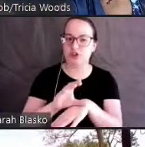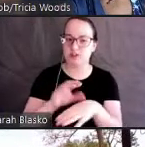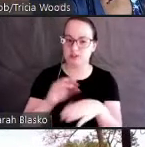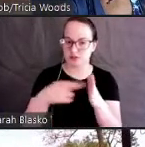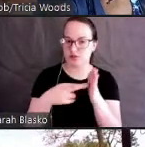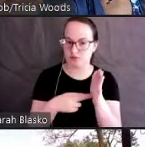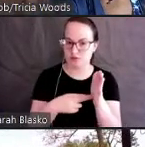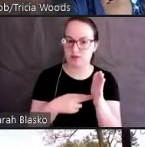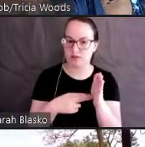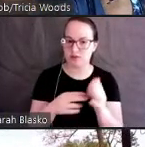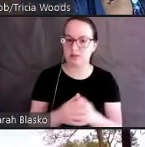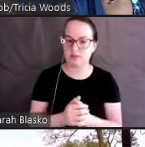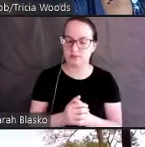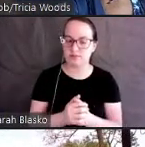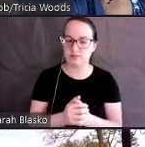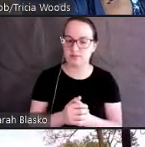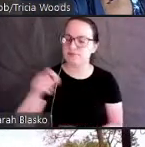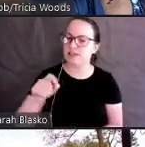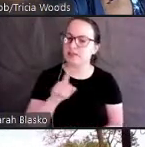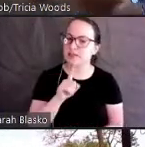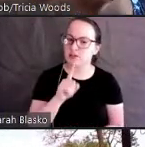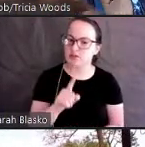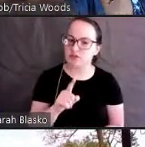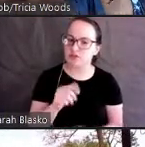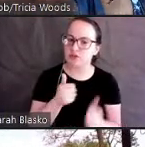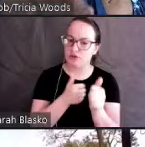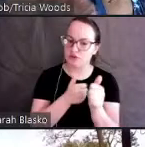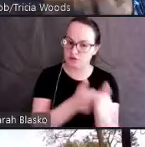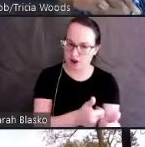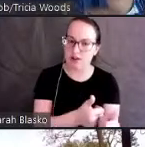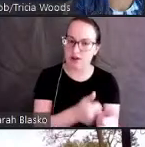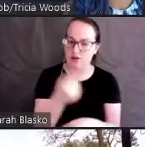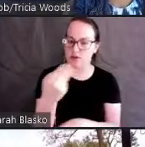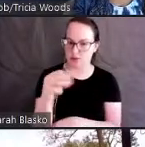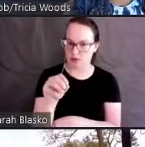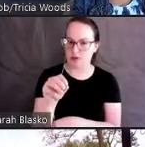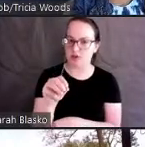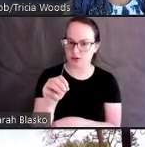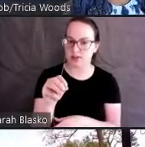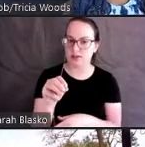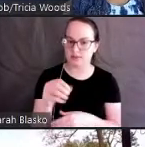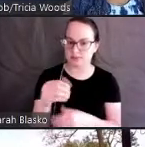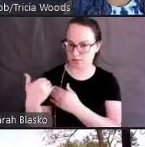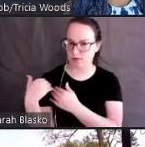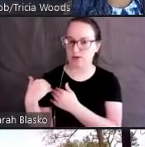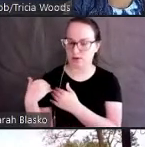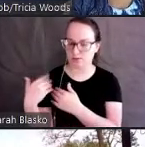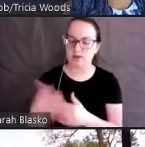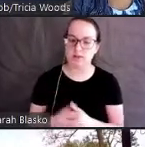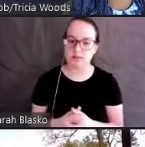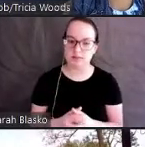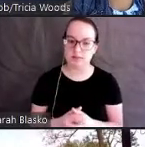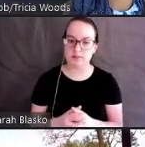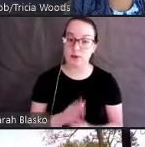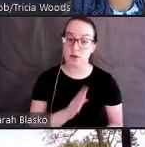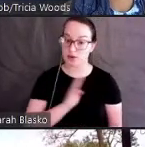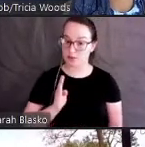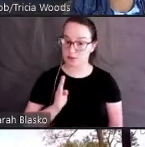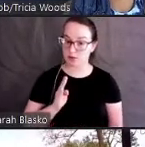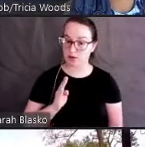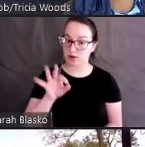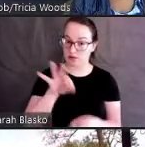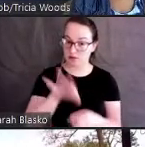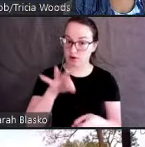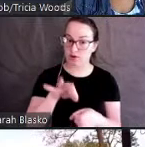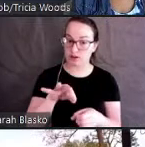the Missouri requirements per our organizational status. So the board has voted to adopt all of